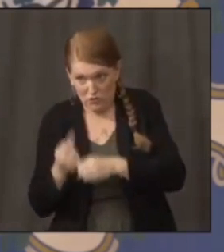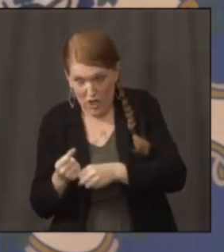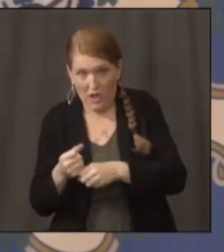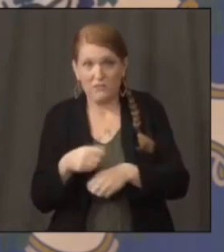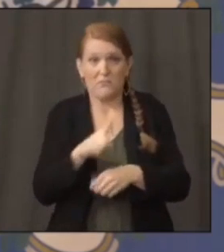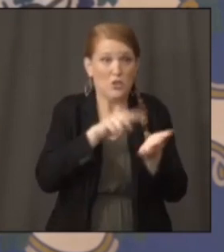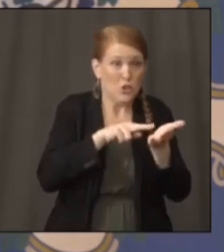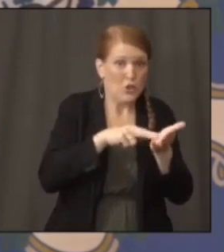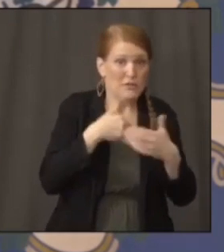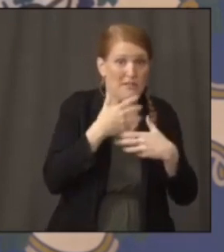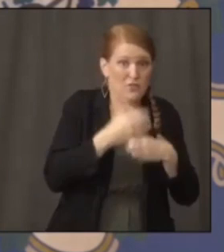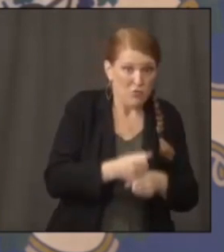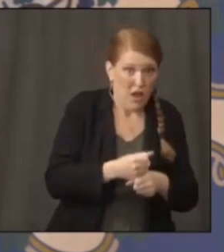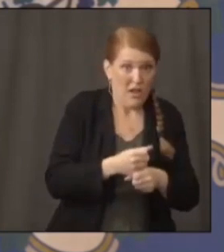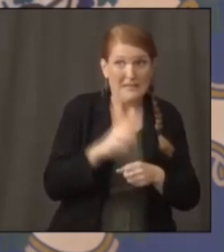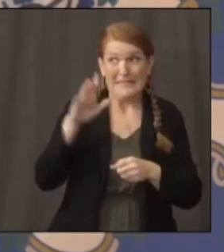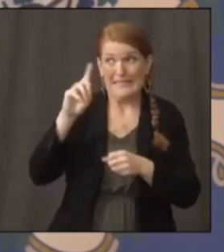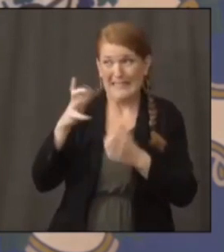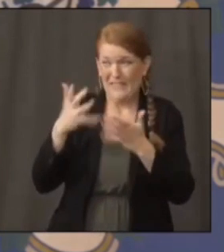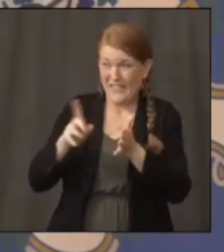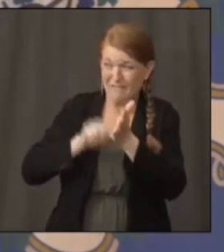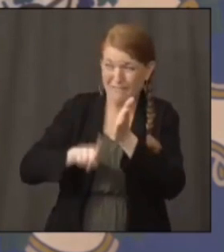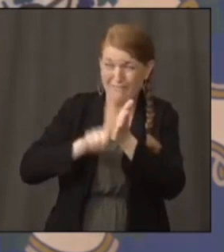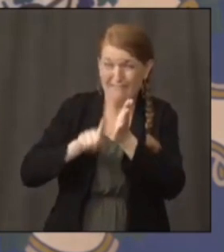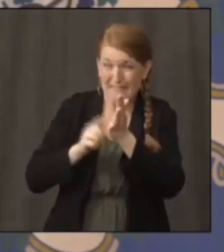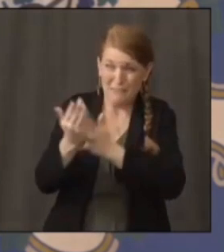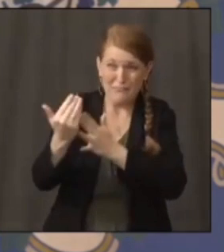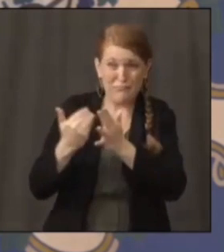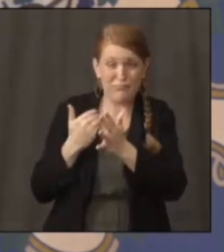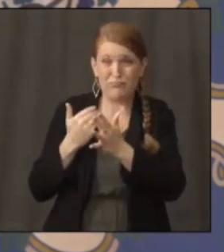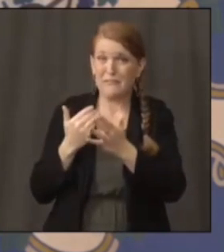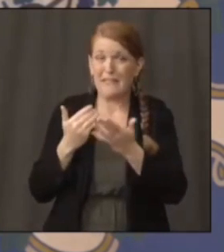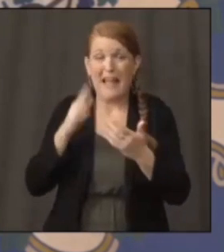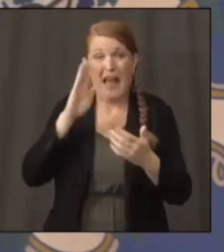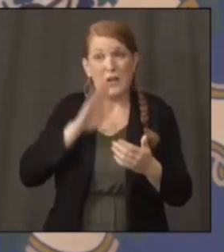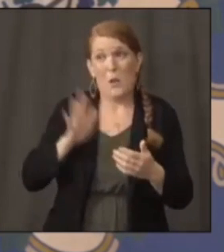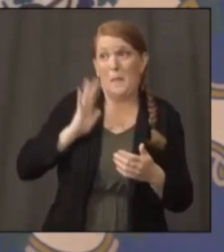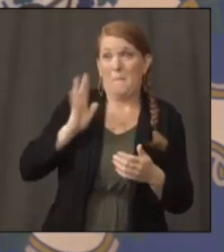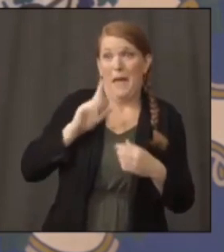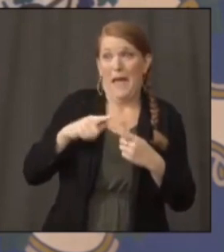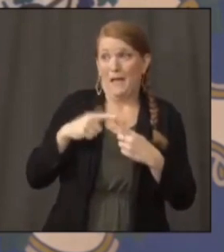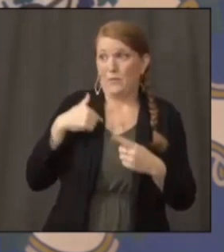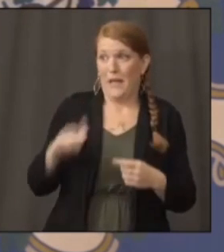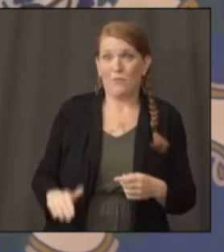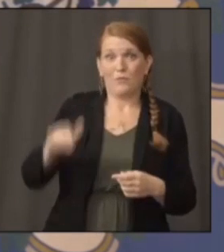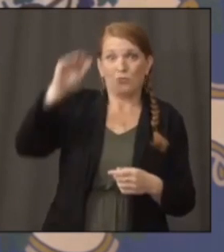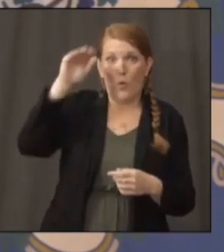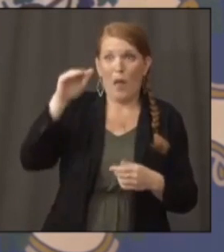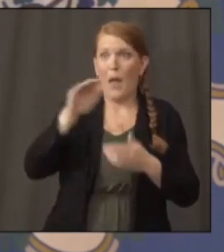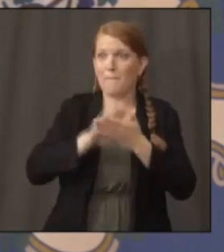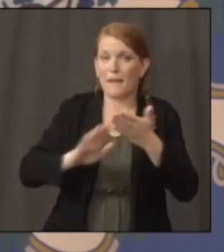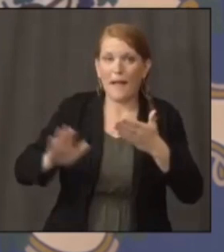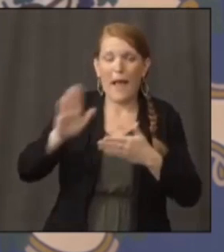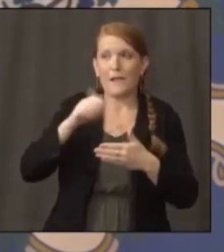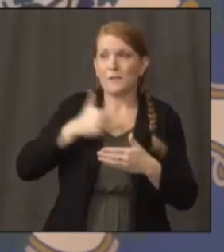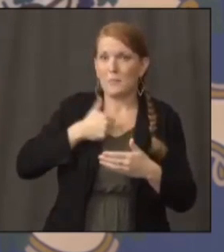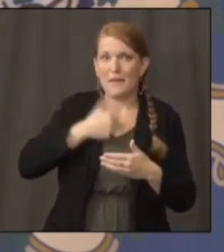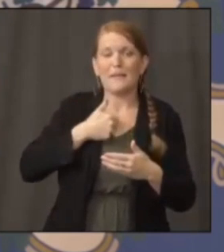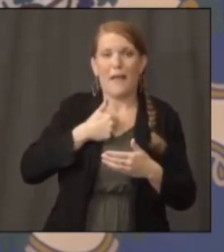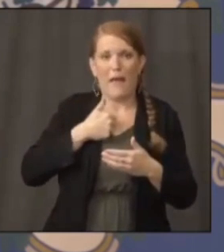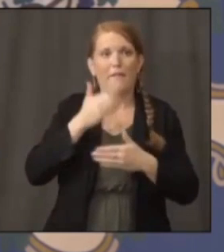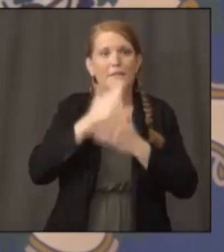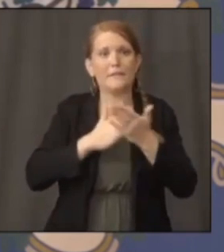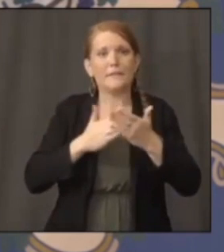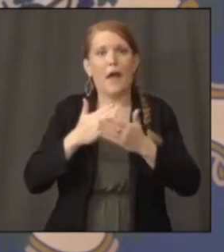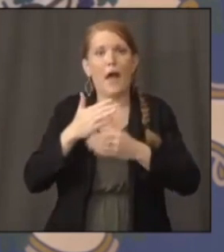is something we should do. It's the right thing to do. We've had some problems in years past when I was growing up and in college with vaccines